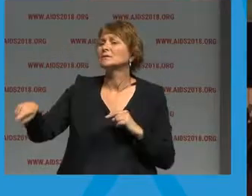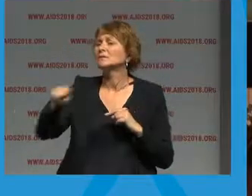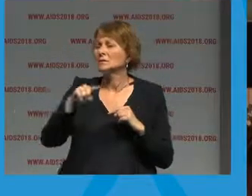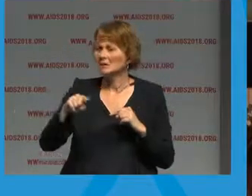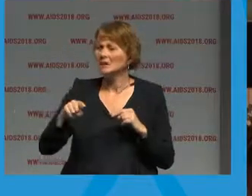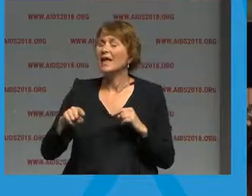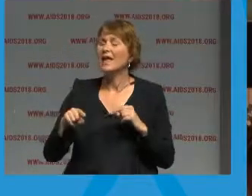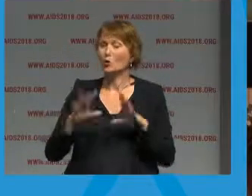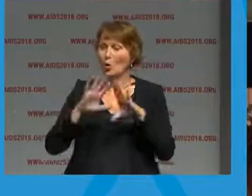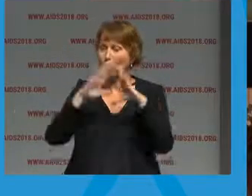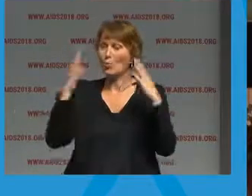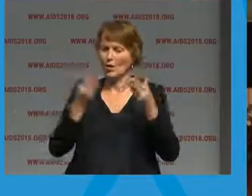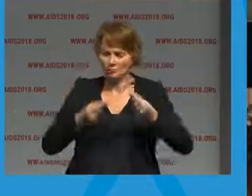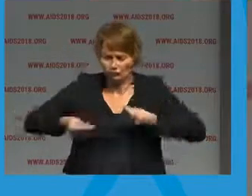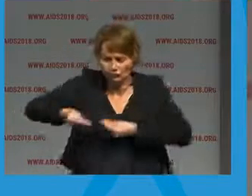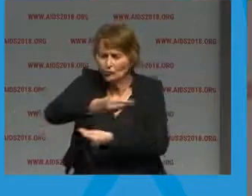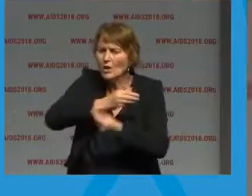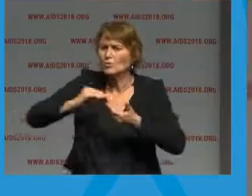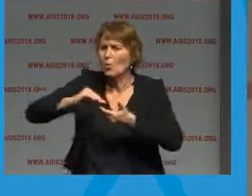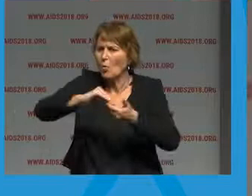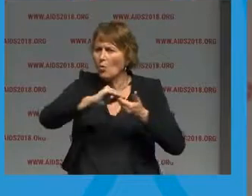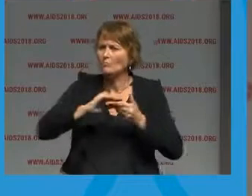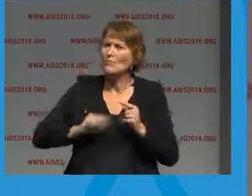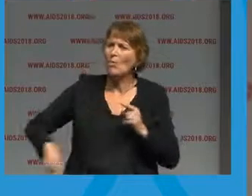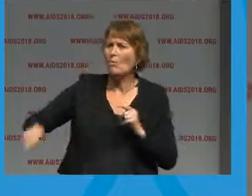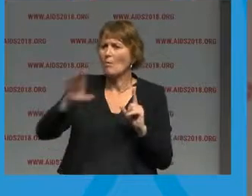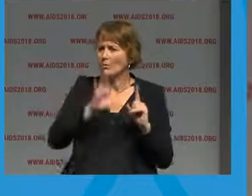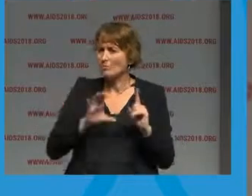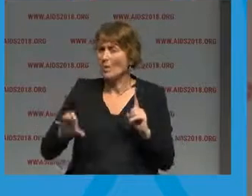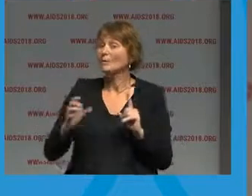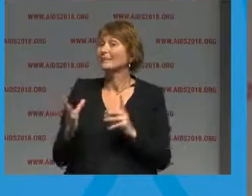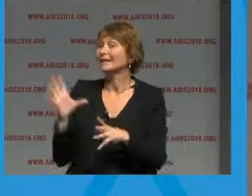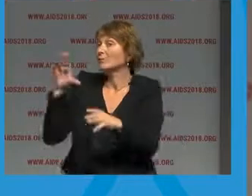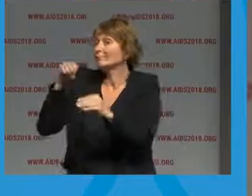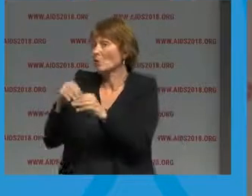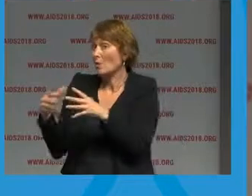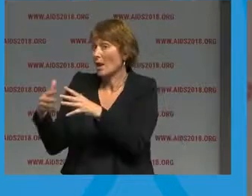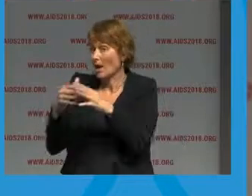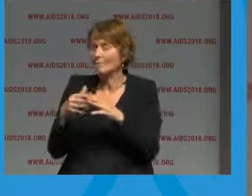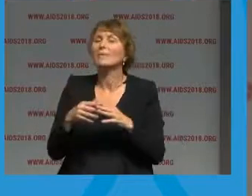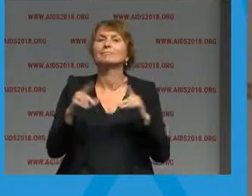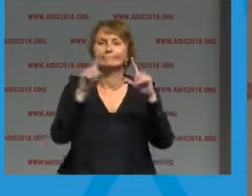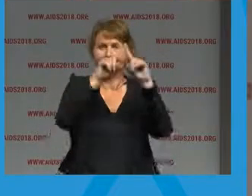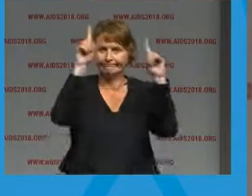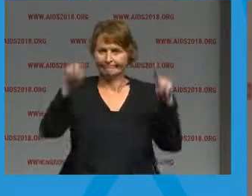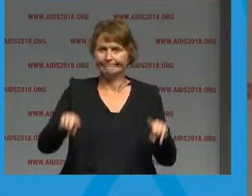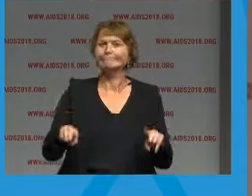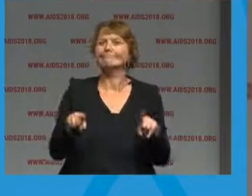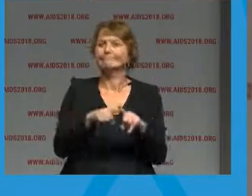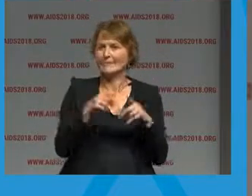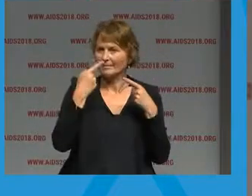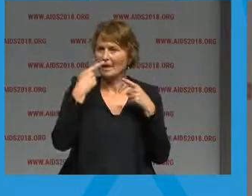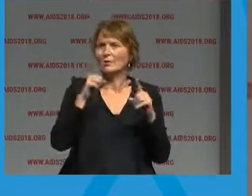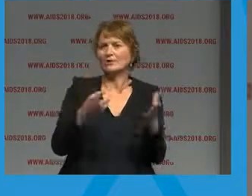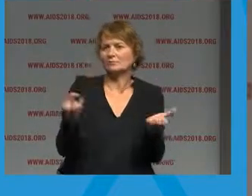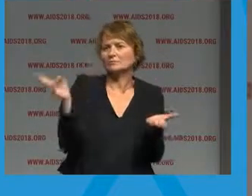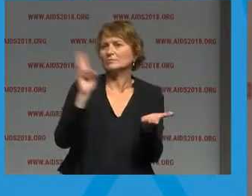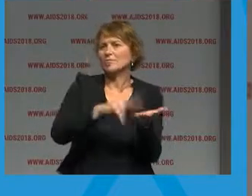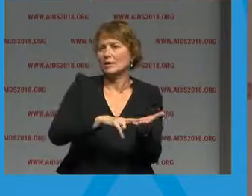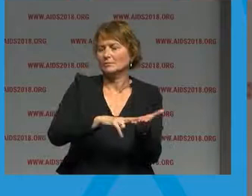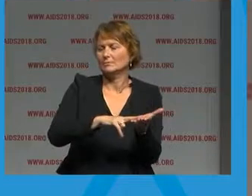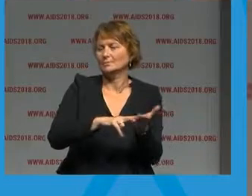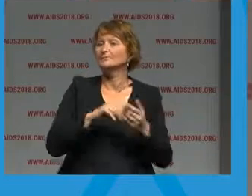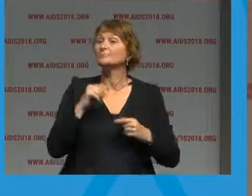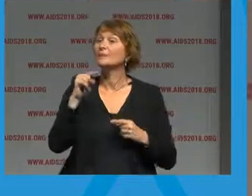Trade Organization and all countries, including United States, signed the Doha Declaration. This